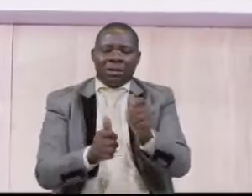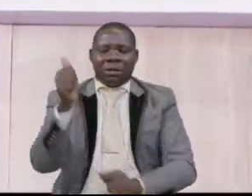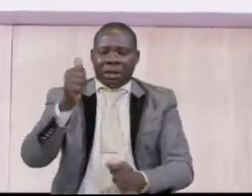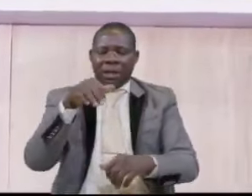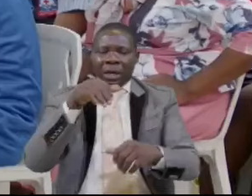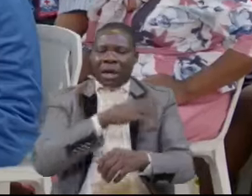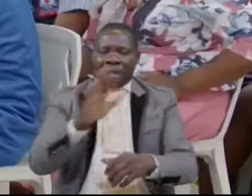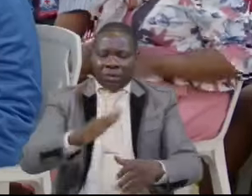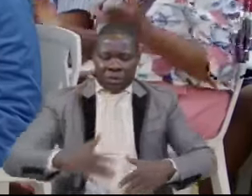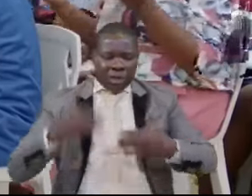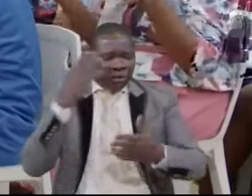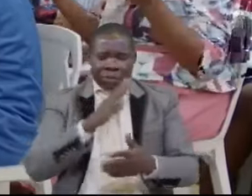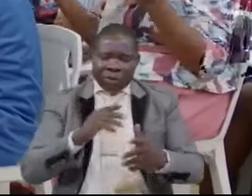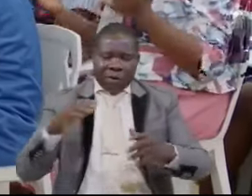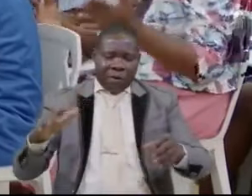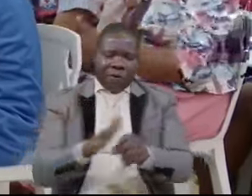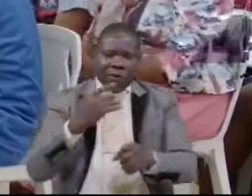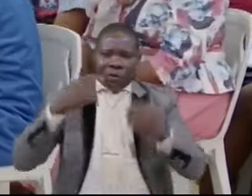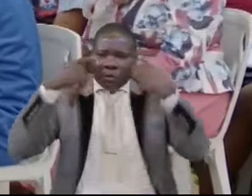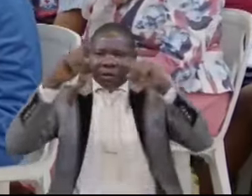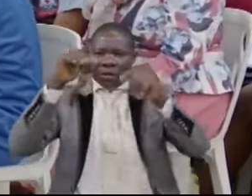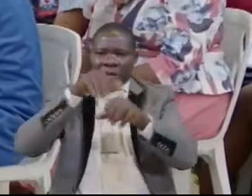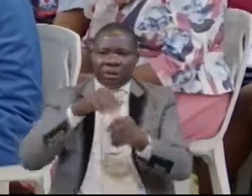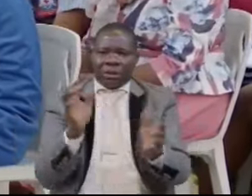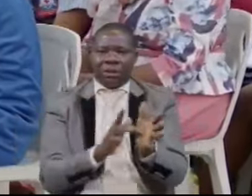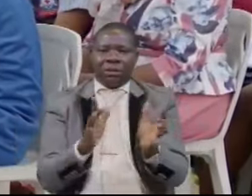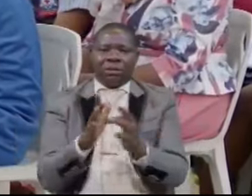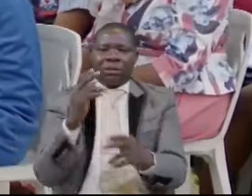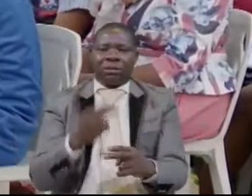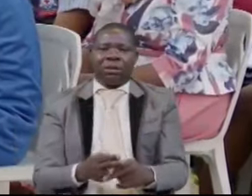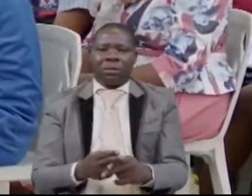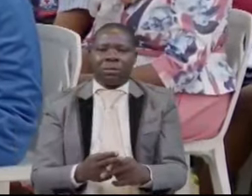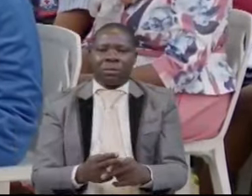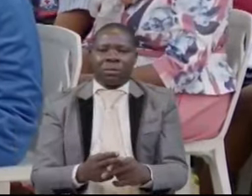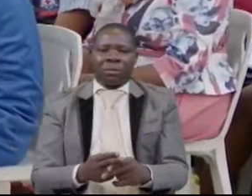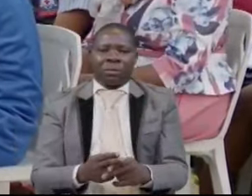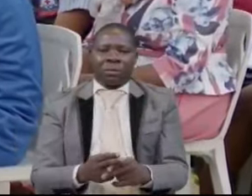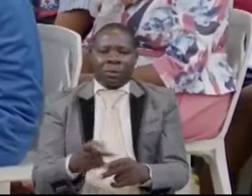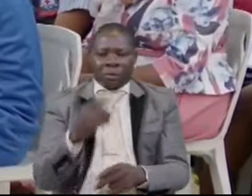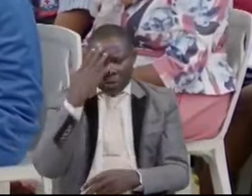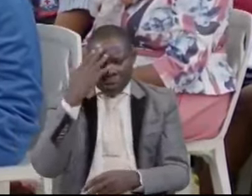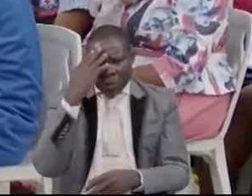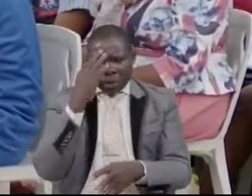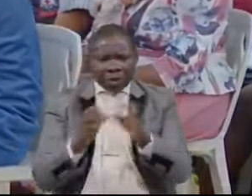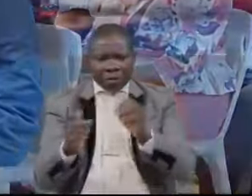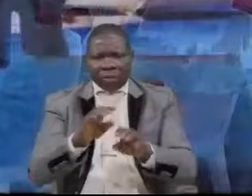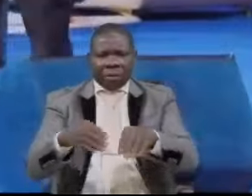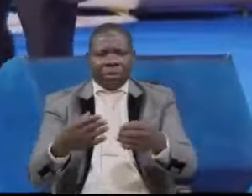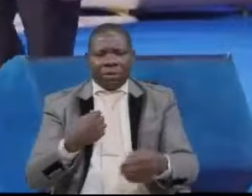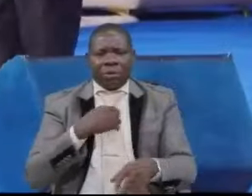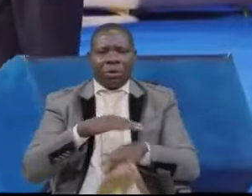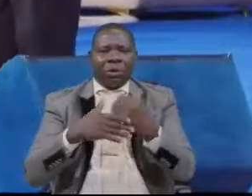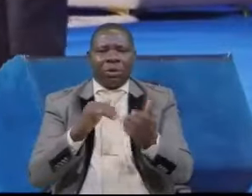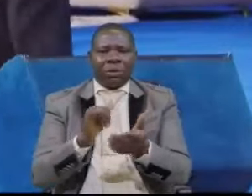in Jesus' name. You know, if you give me all that ground